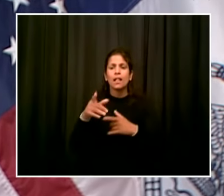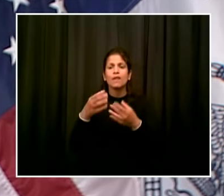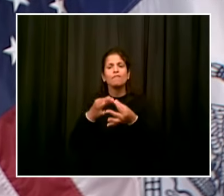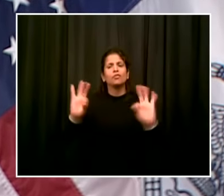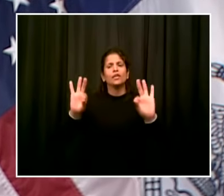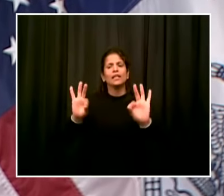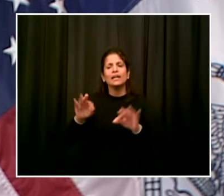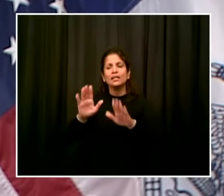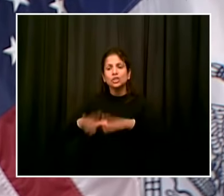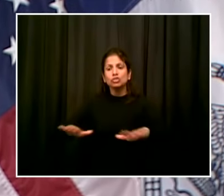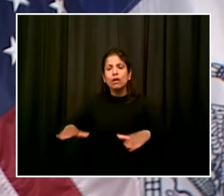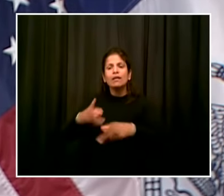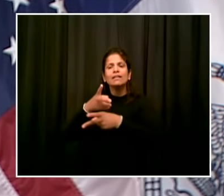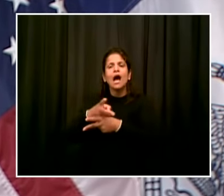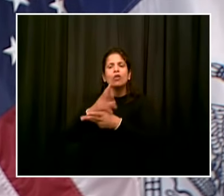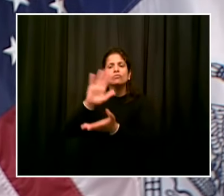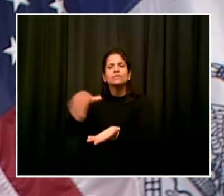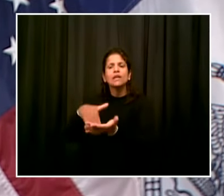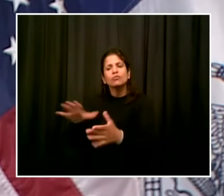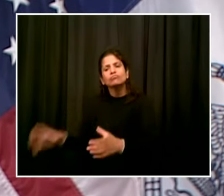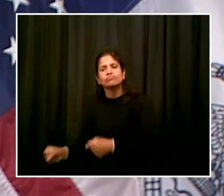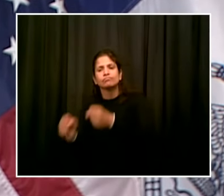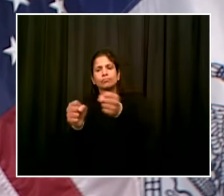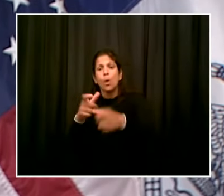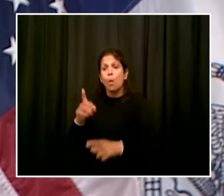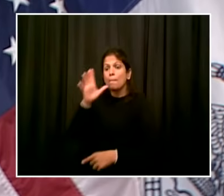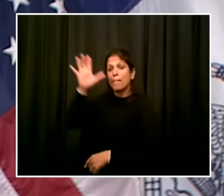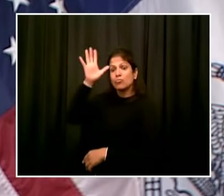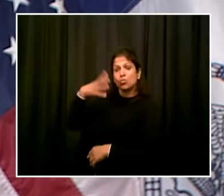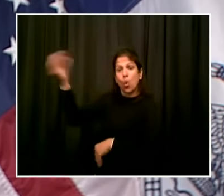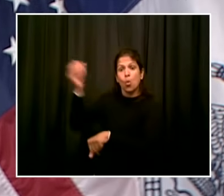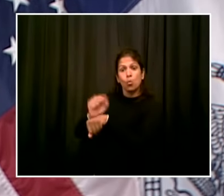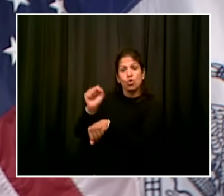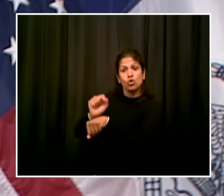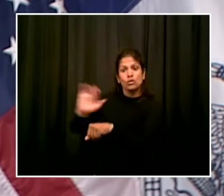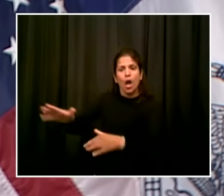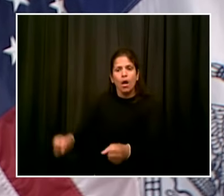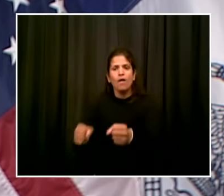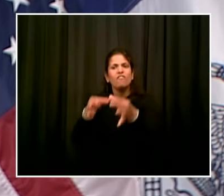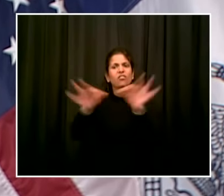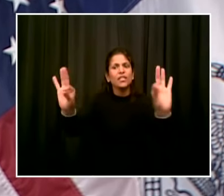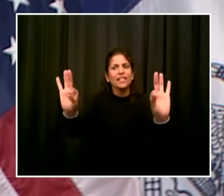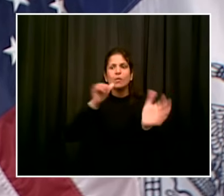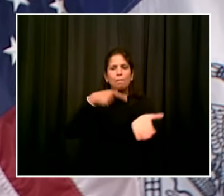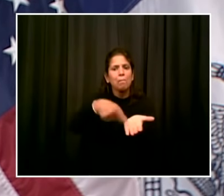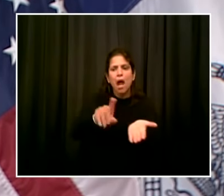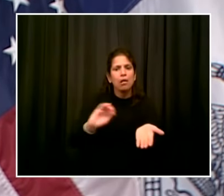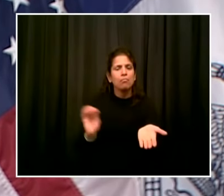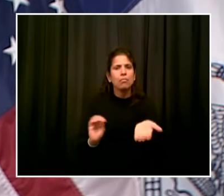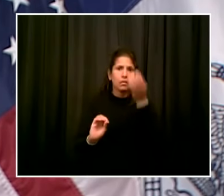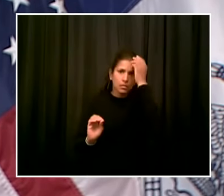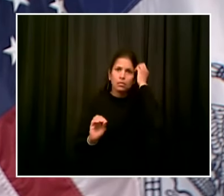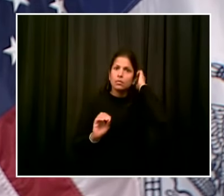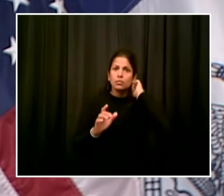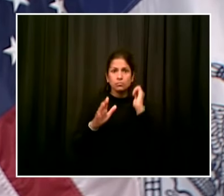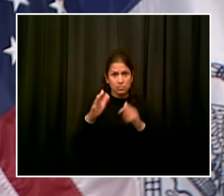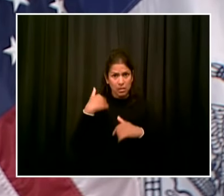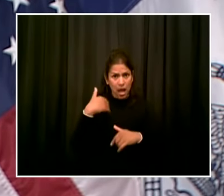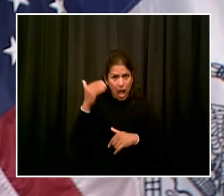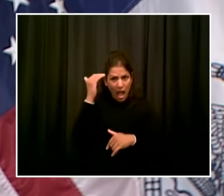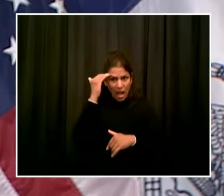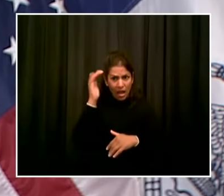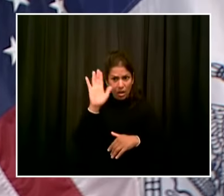per borough? Yeah, there's definitely going to be a spread all over the 5 boroughs. We're working out the specific criteria for people to sign up. We'll have